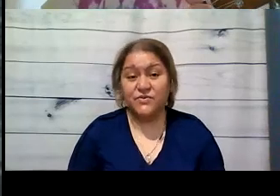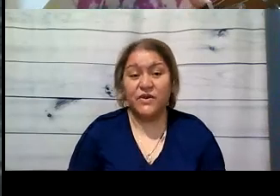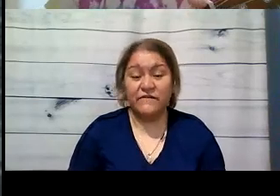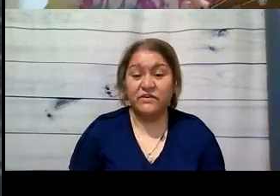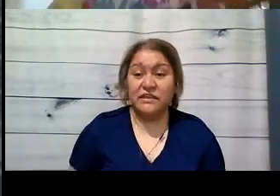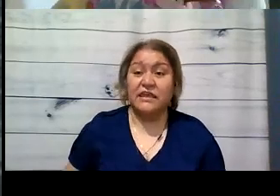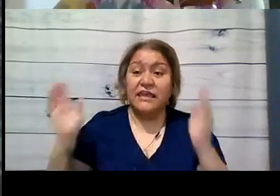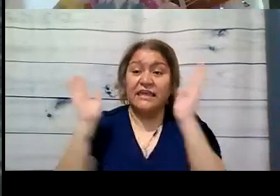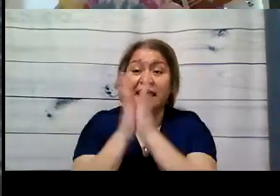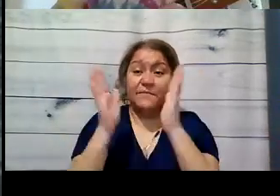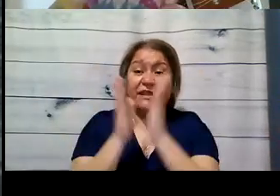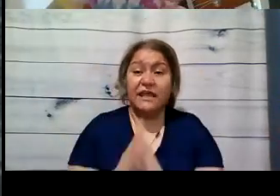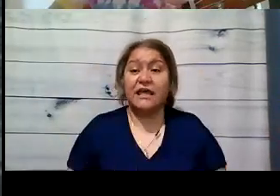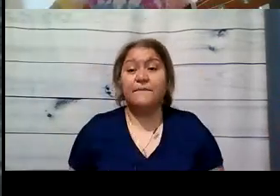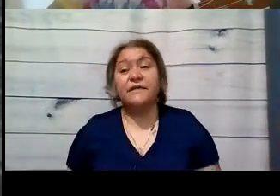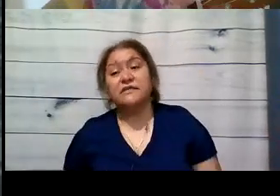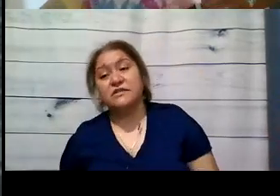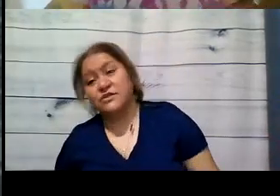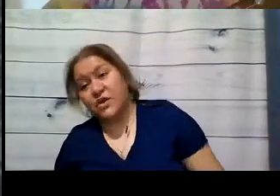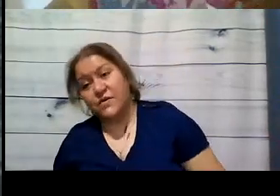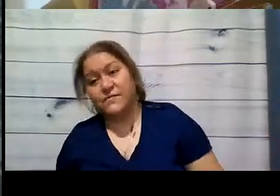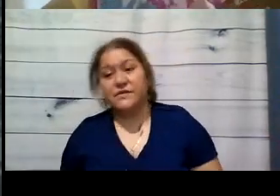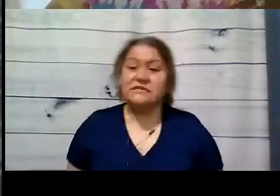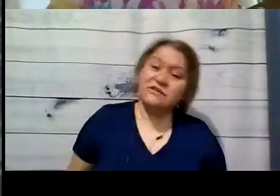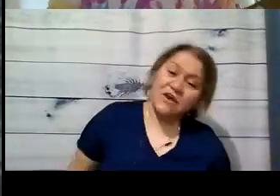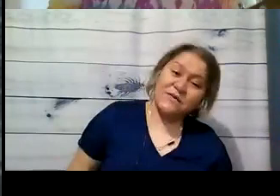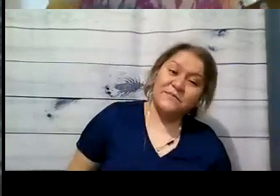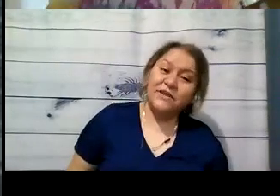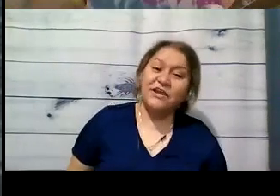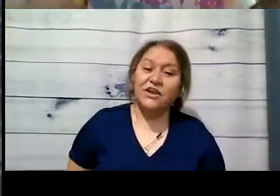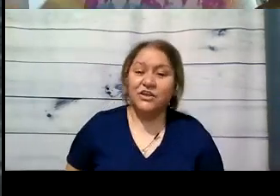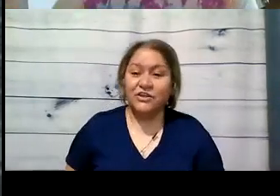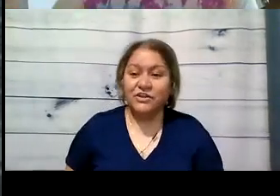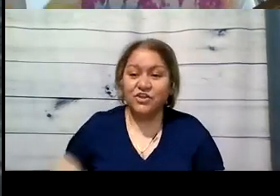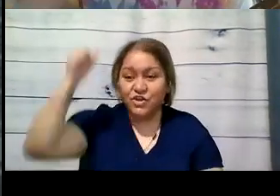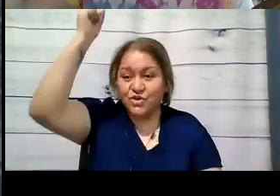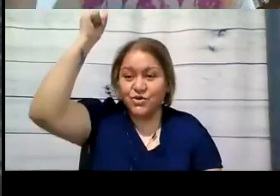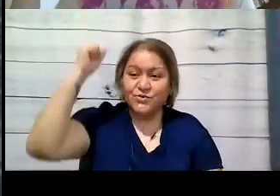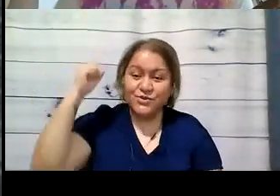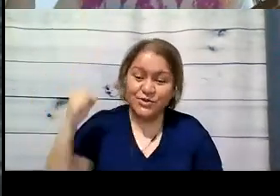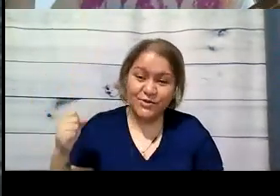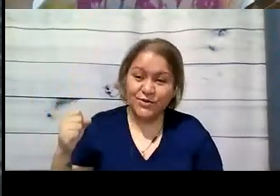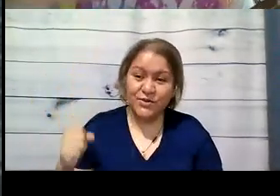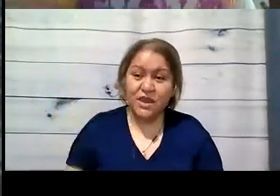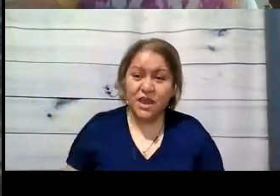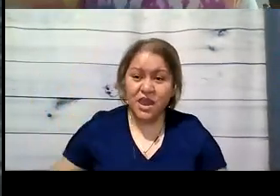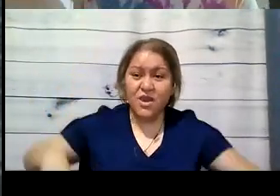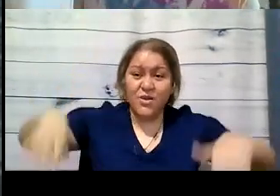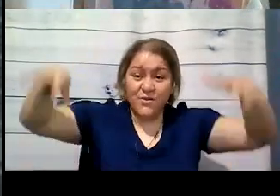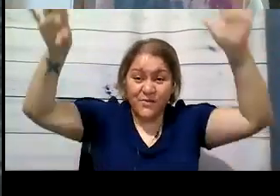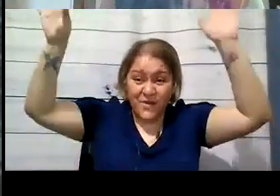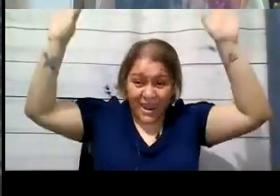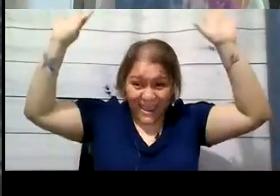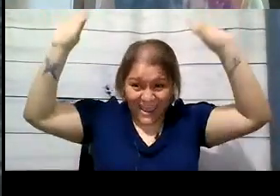do everything. Clap, clap, stomp, stomp. Choo, choo.